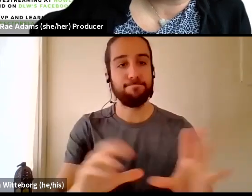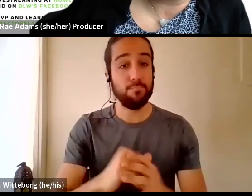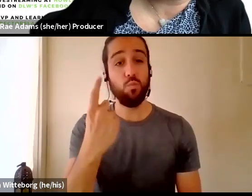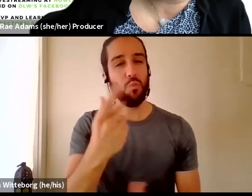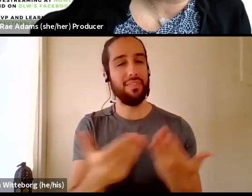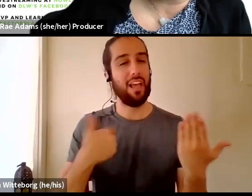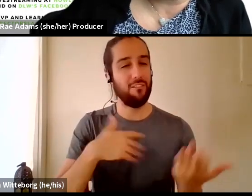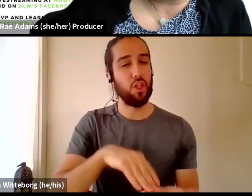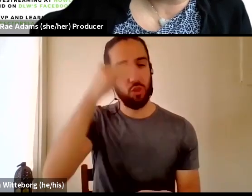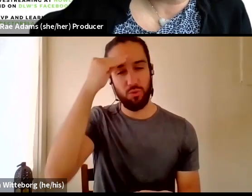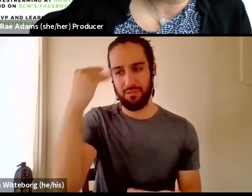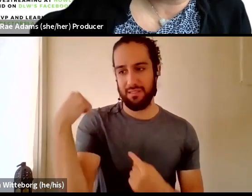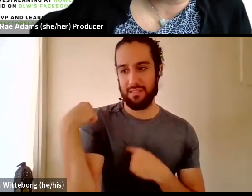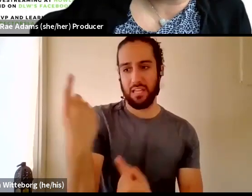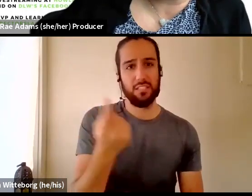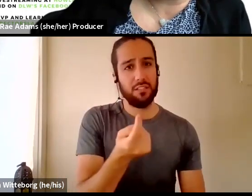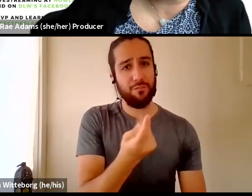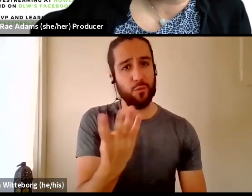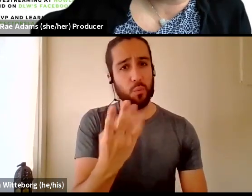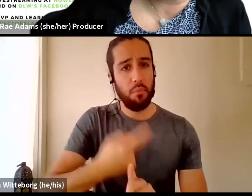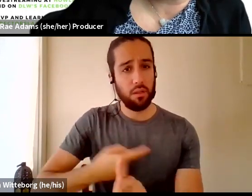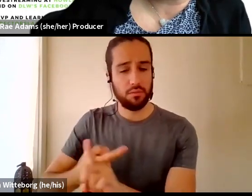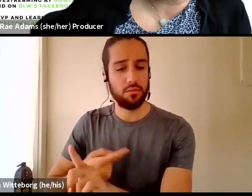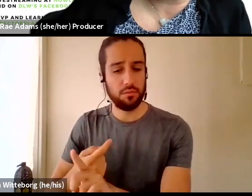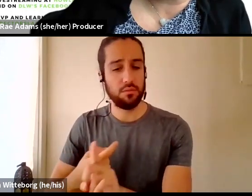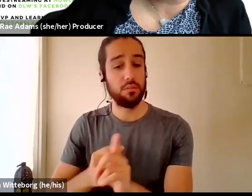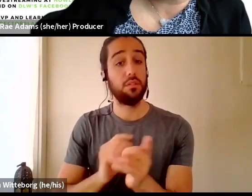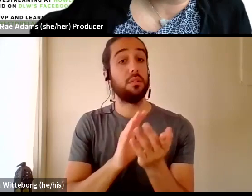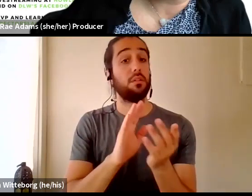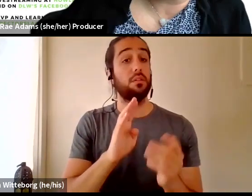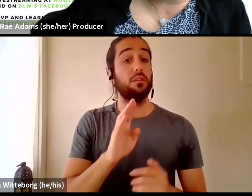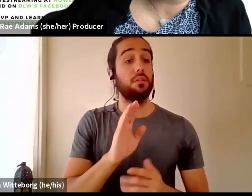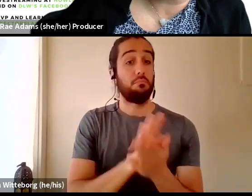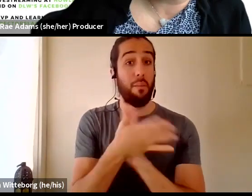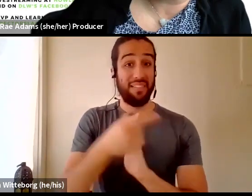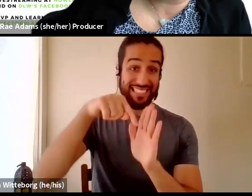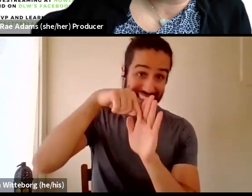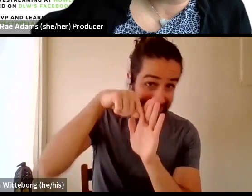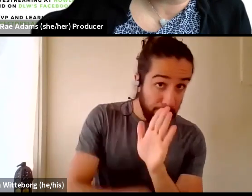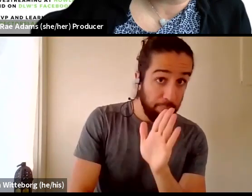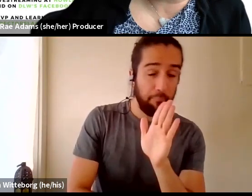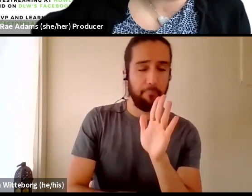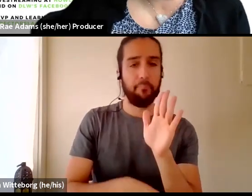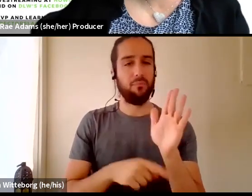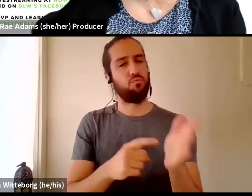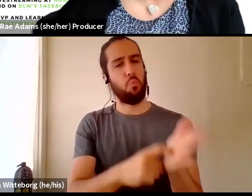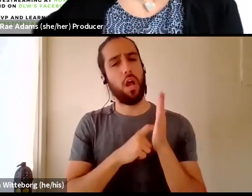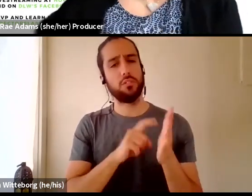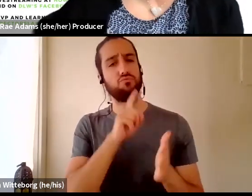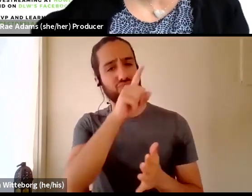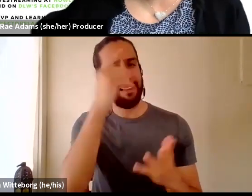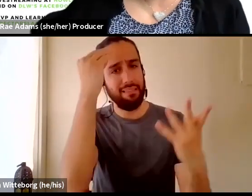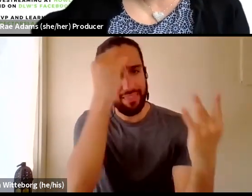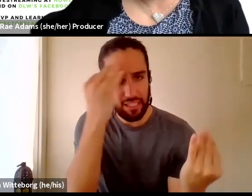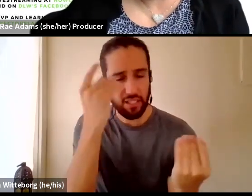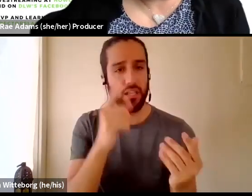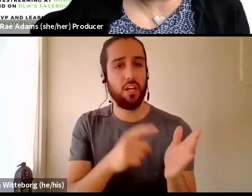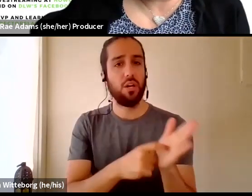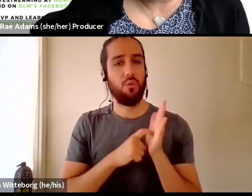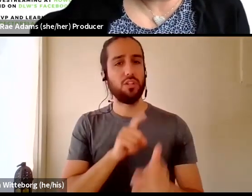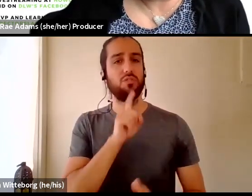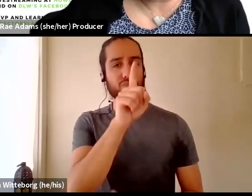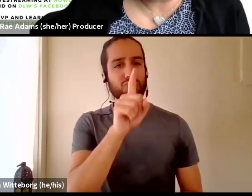that getting deep, it requires real thinking and requires real time and requires this thing